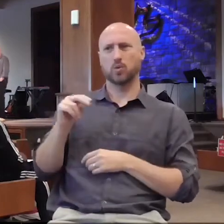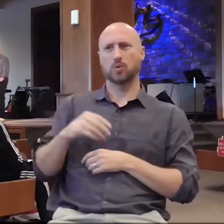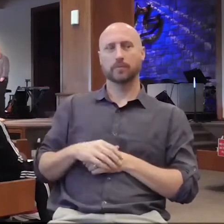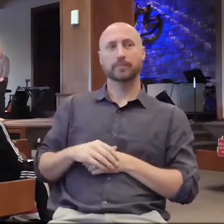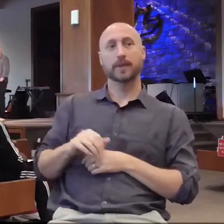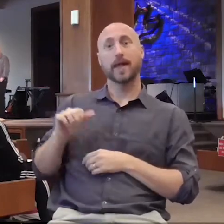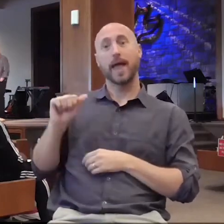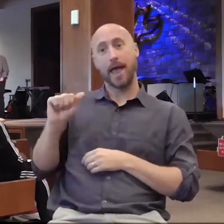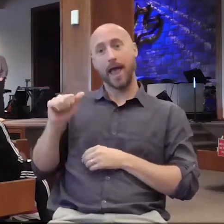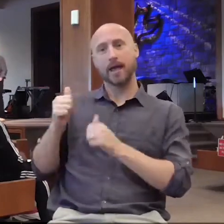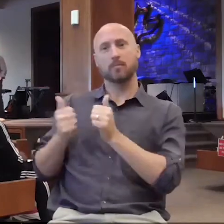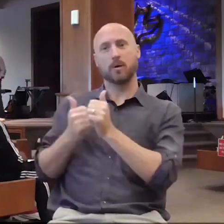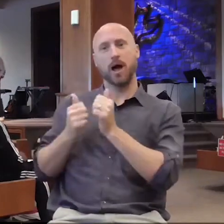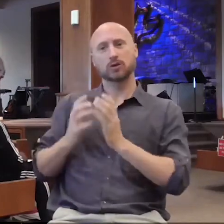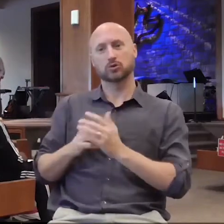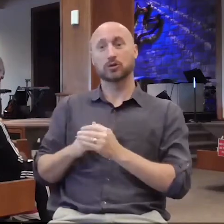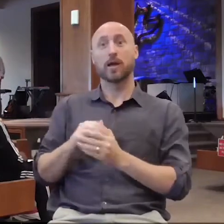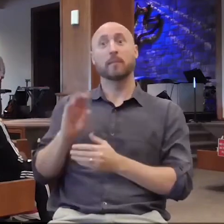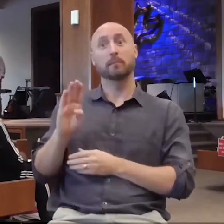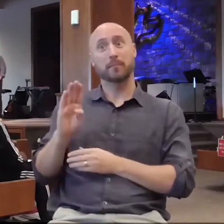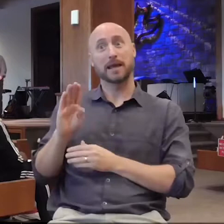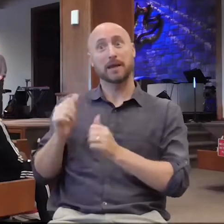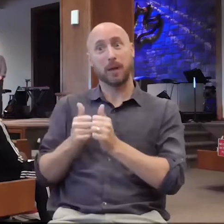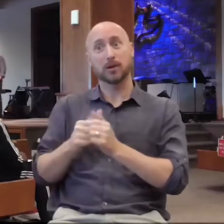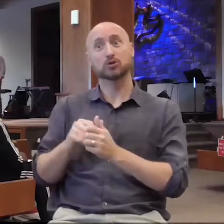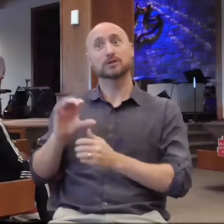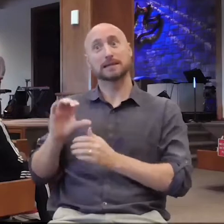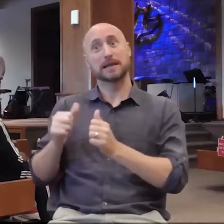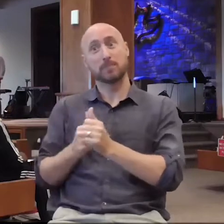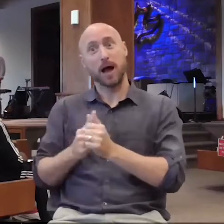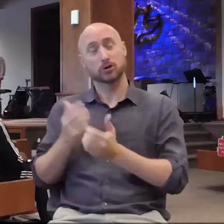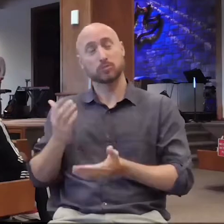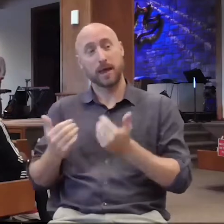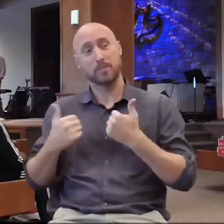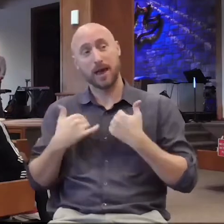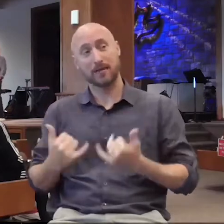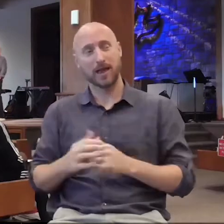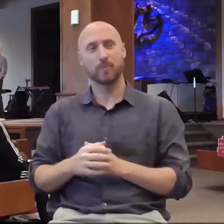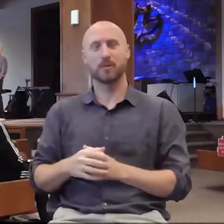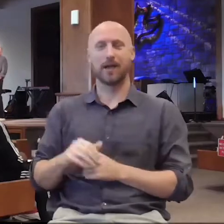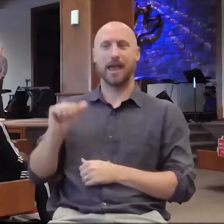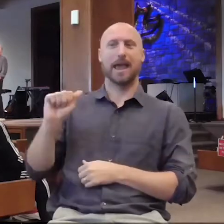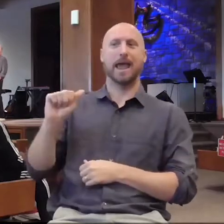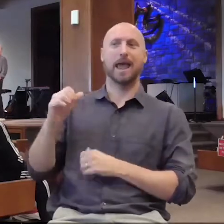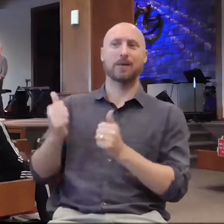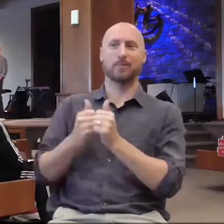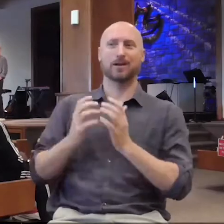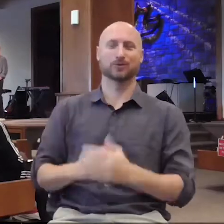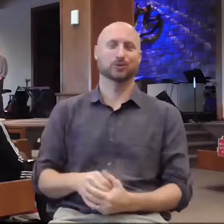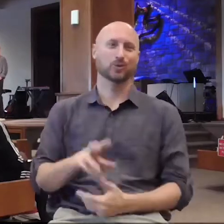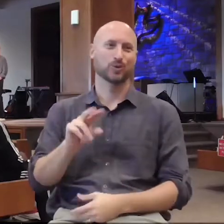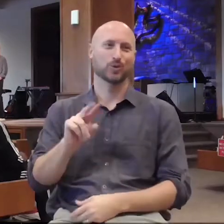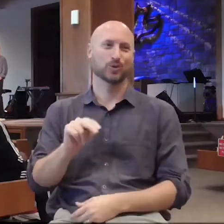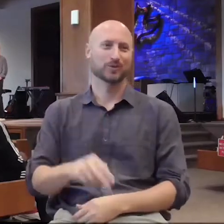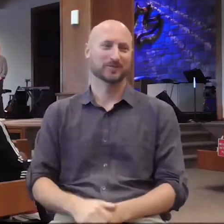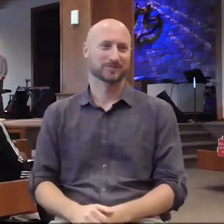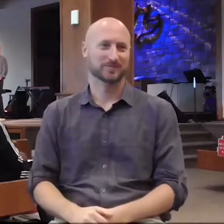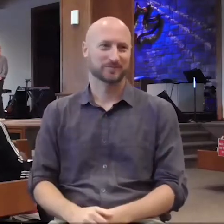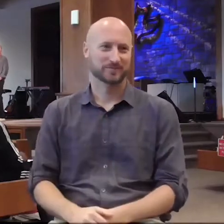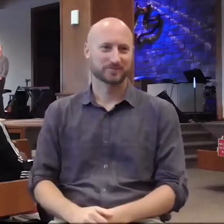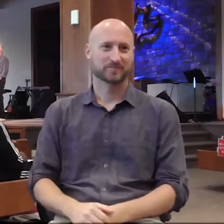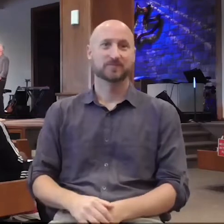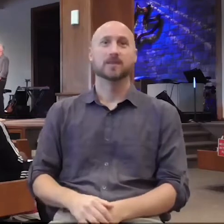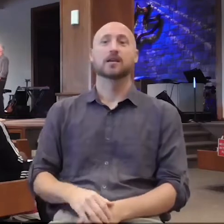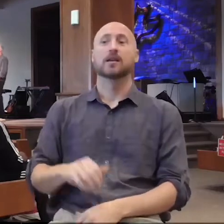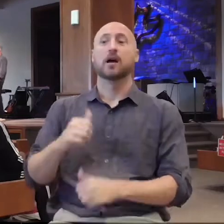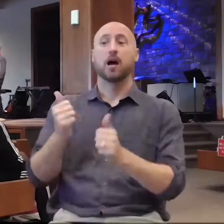apostles. There's B apostles and C apostles. There's no more apostles. Because they had been eyewitness of Jesus Christ.